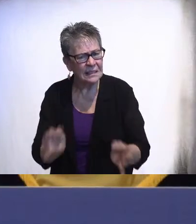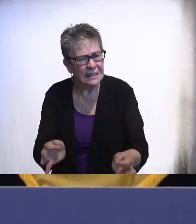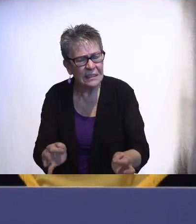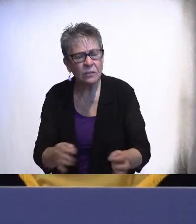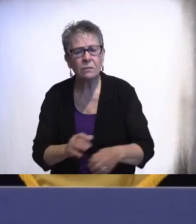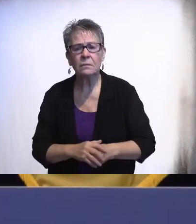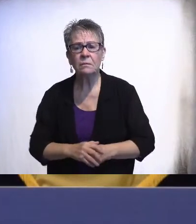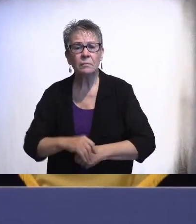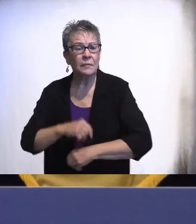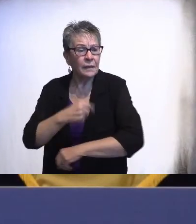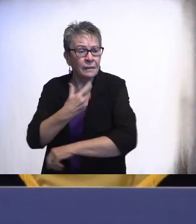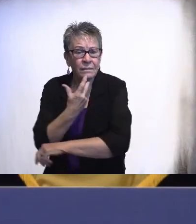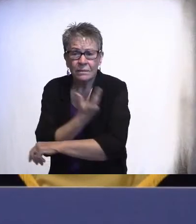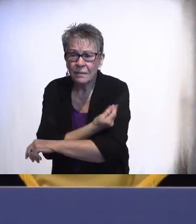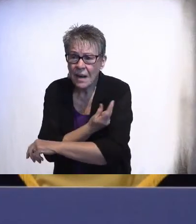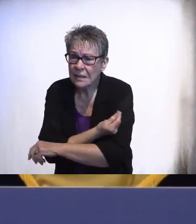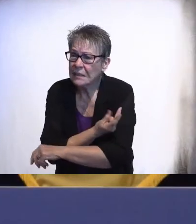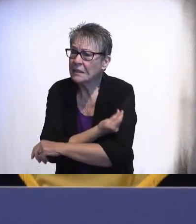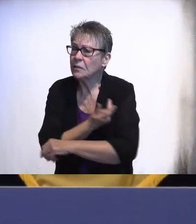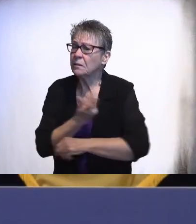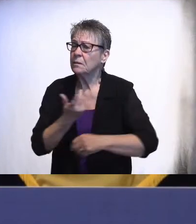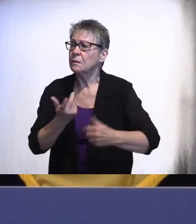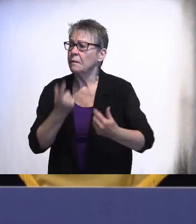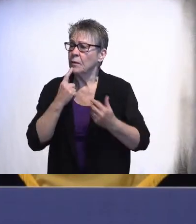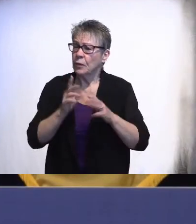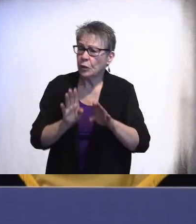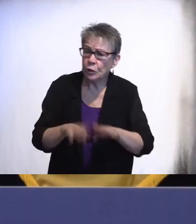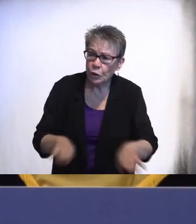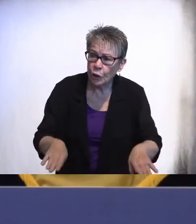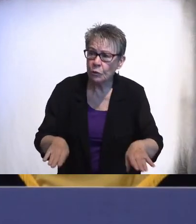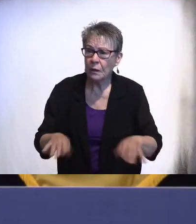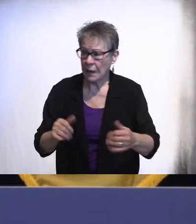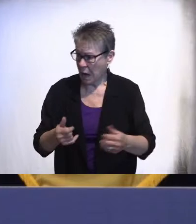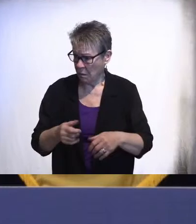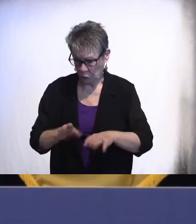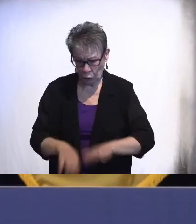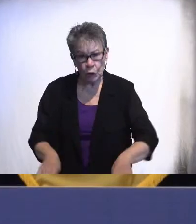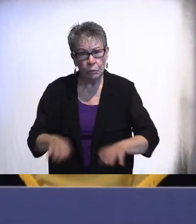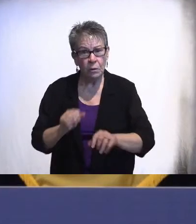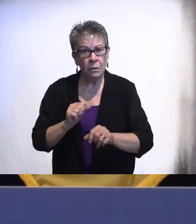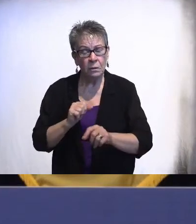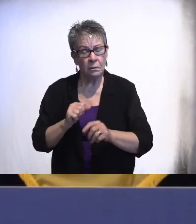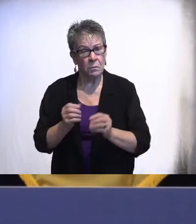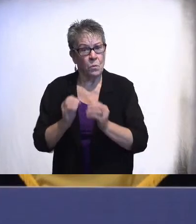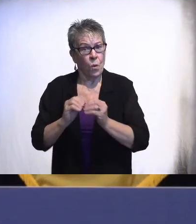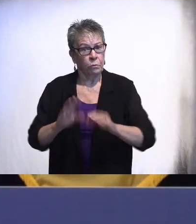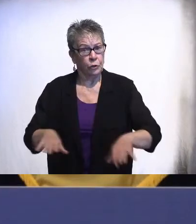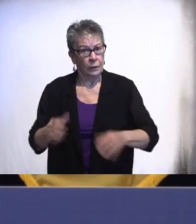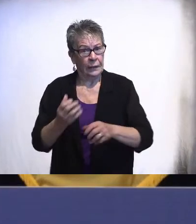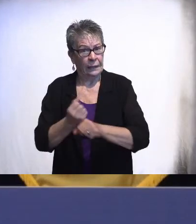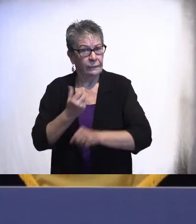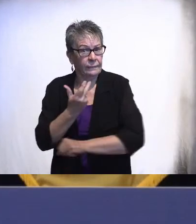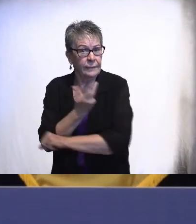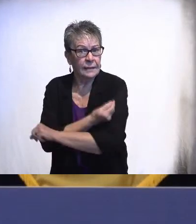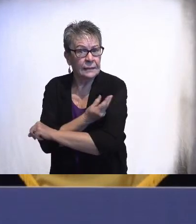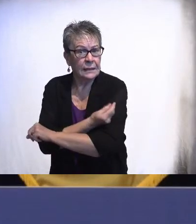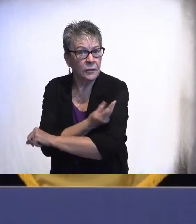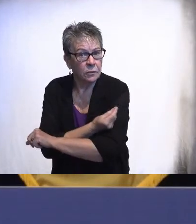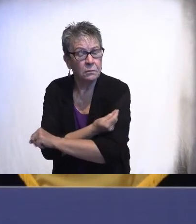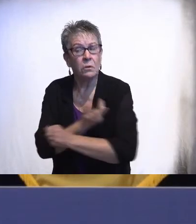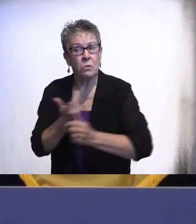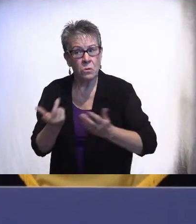continue to creep up among kids who are more recently eligible. Not as fast as we'd like, but